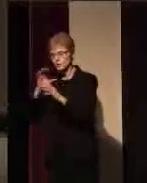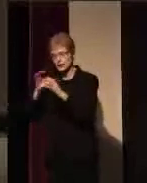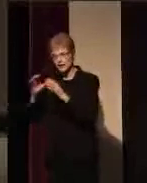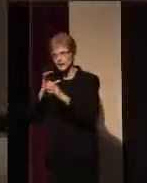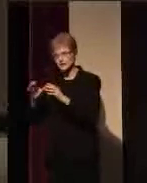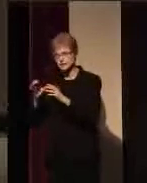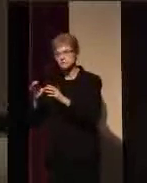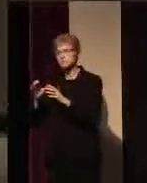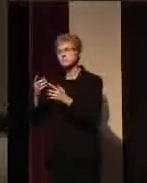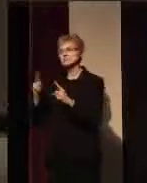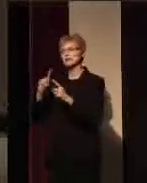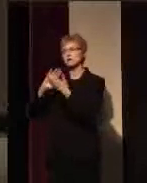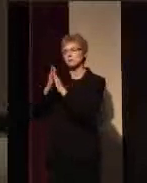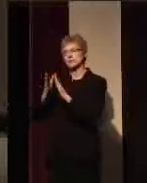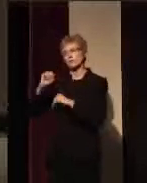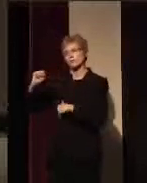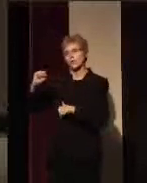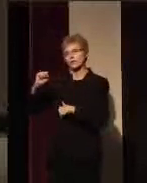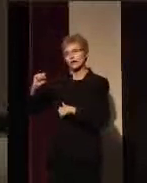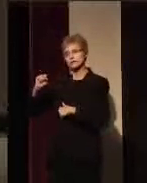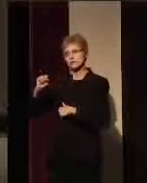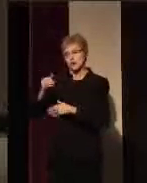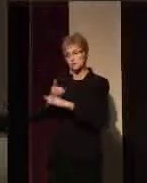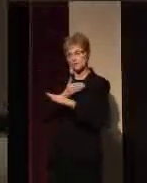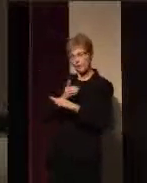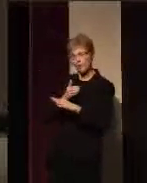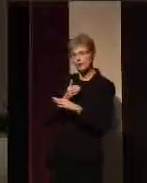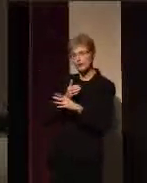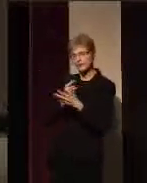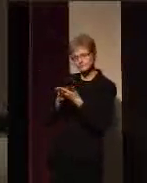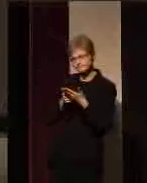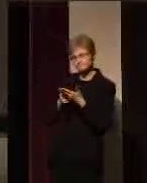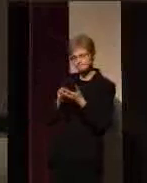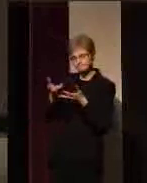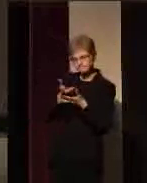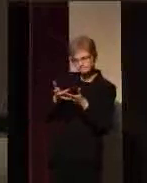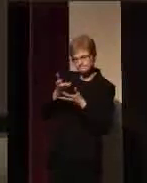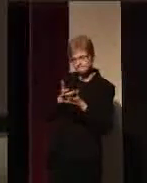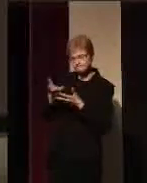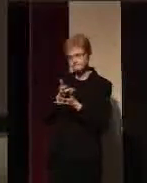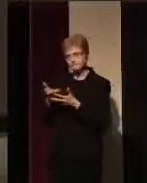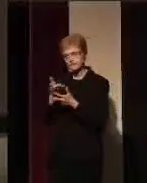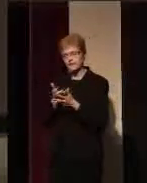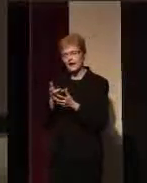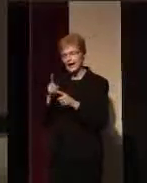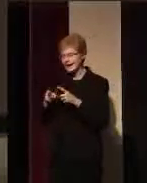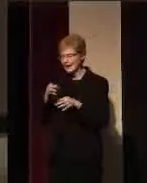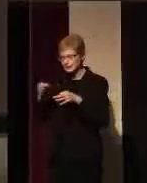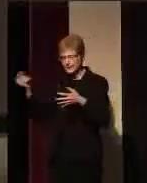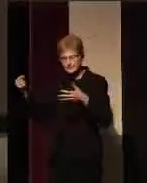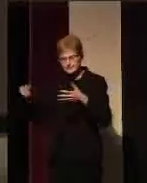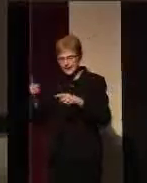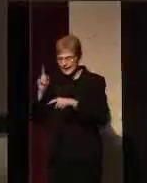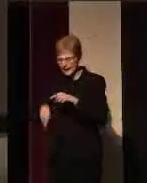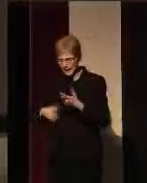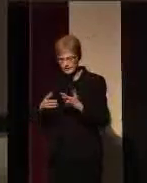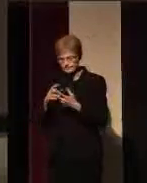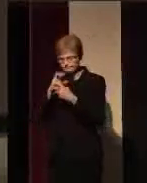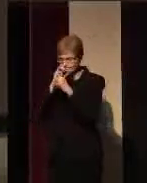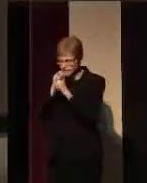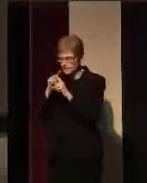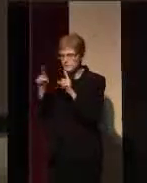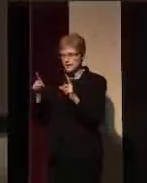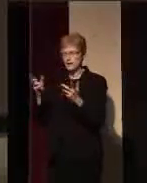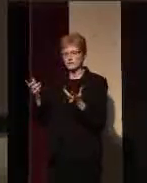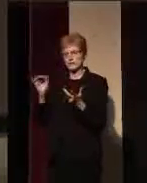peaceful protest. There's a lot of things that happened behind the scenes. And there's not a lot of things that I could talk about to that, but I can